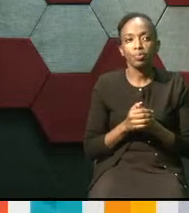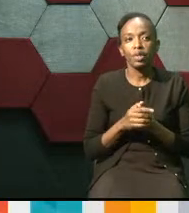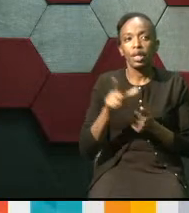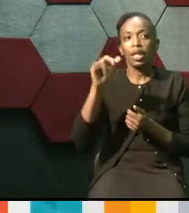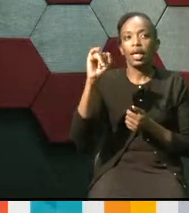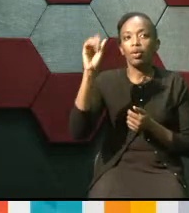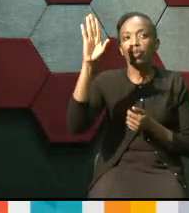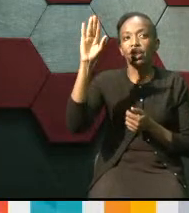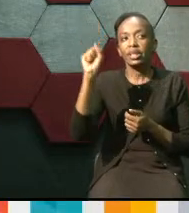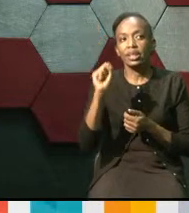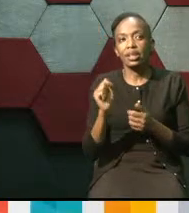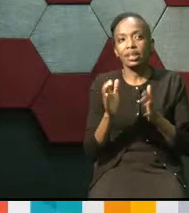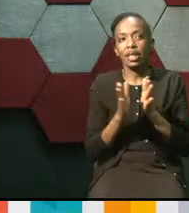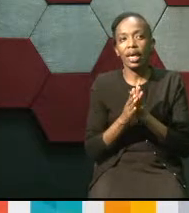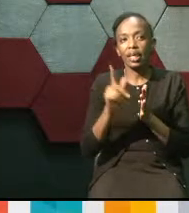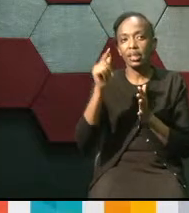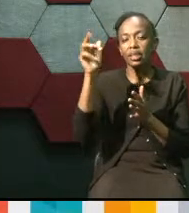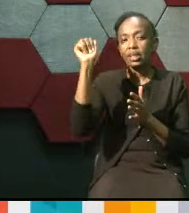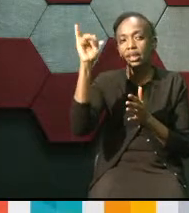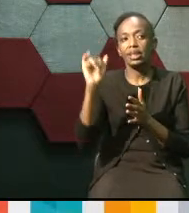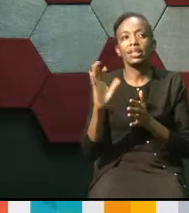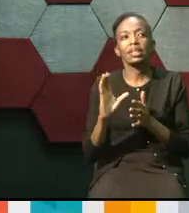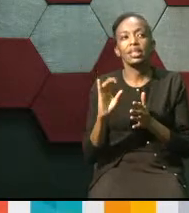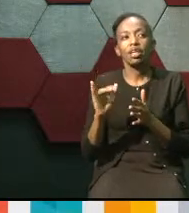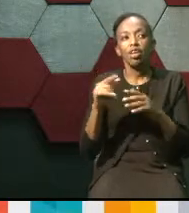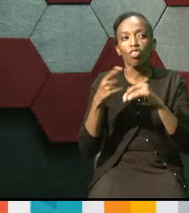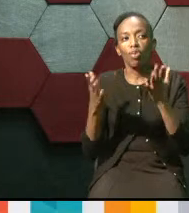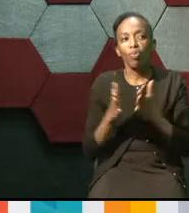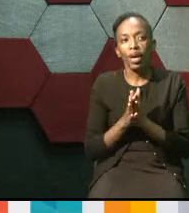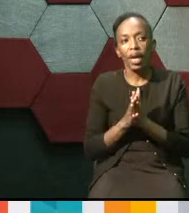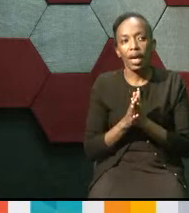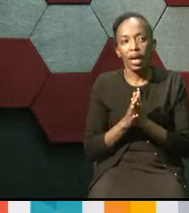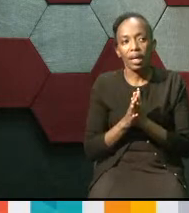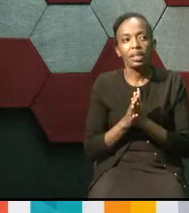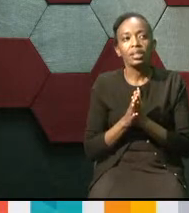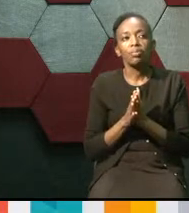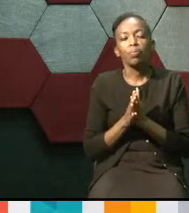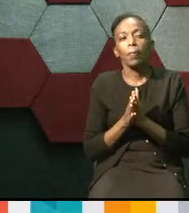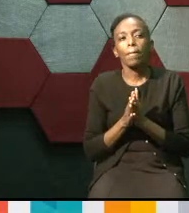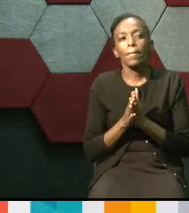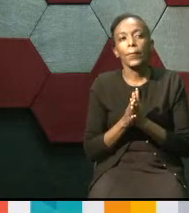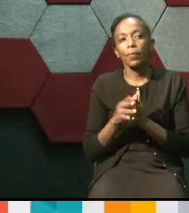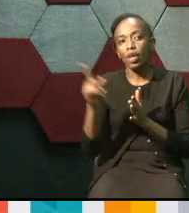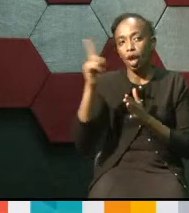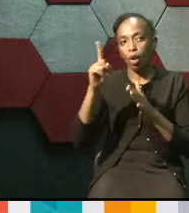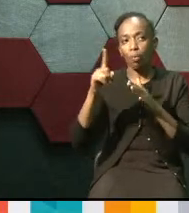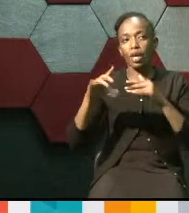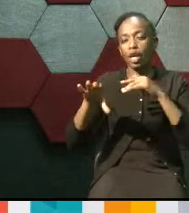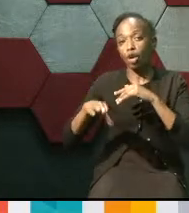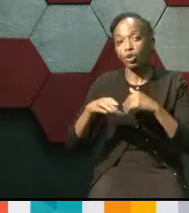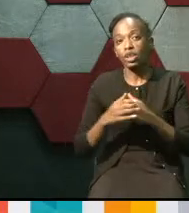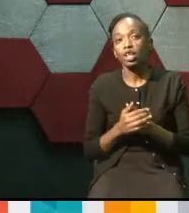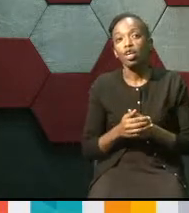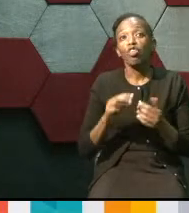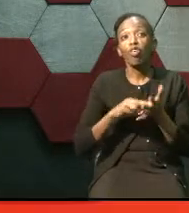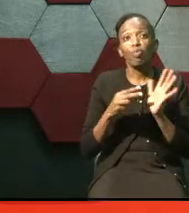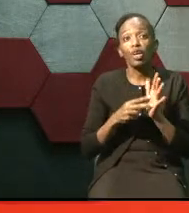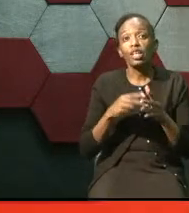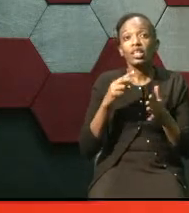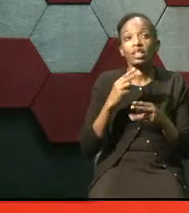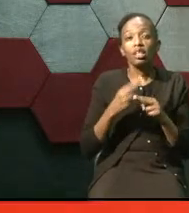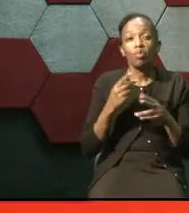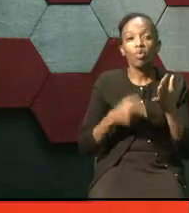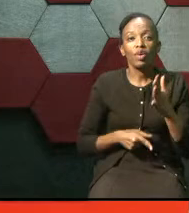Lewis Ndongo and Tracy Ayata from Honorable John Joroge Secondary School in Nairobi County for their project